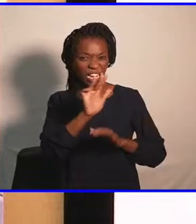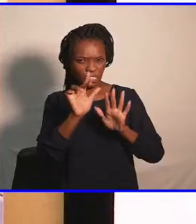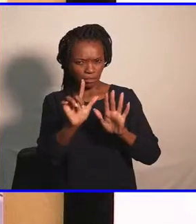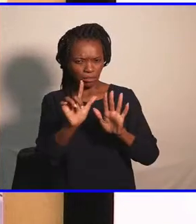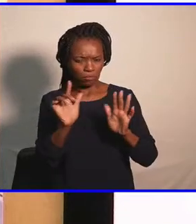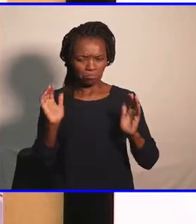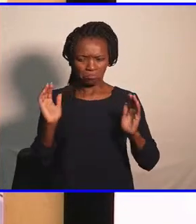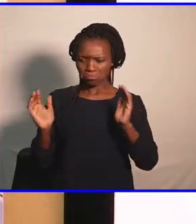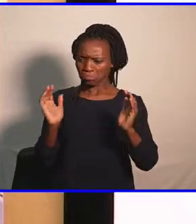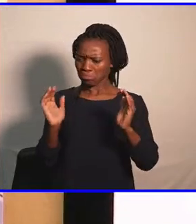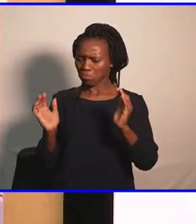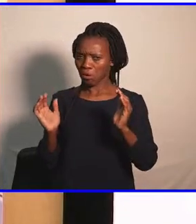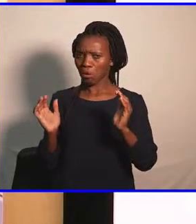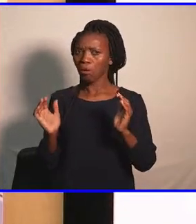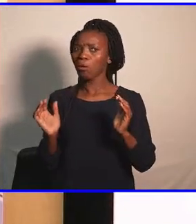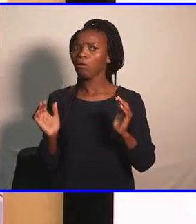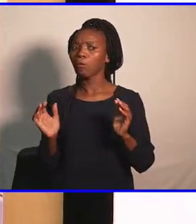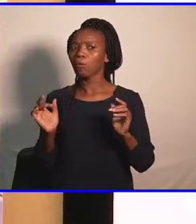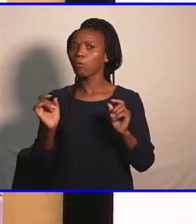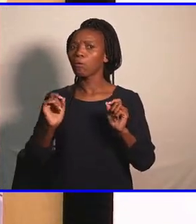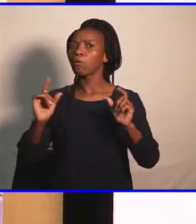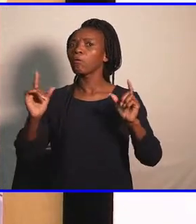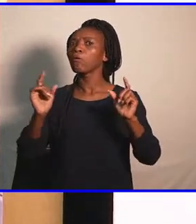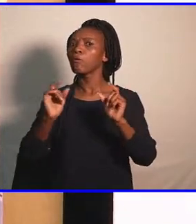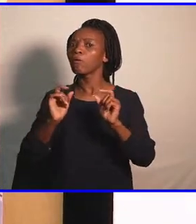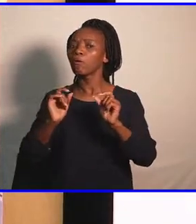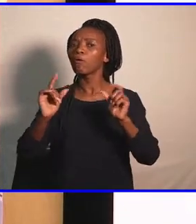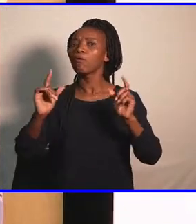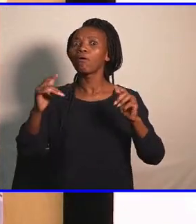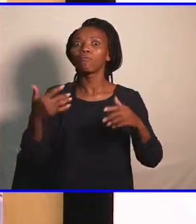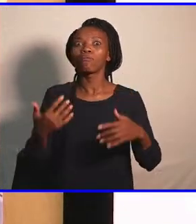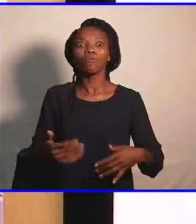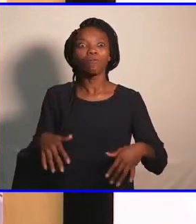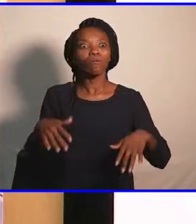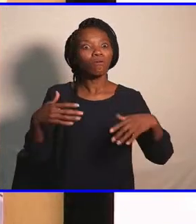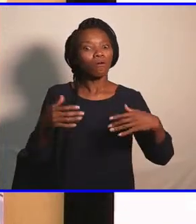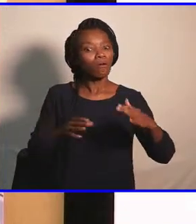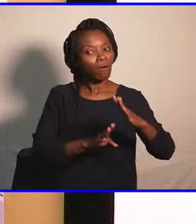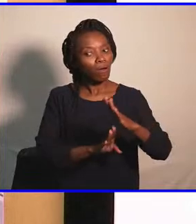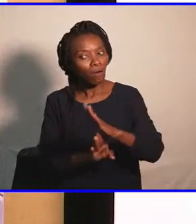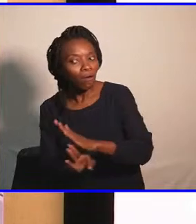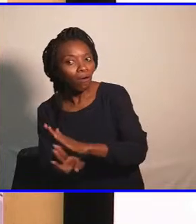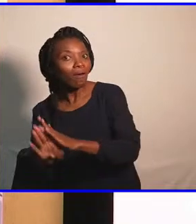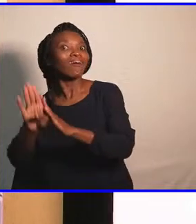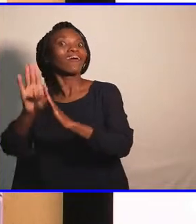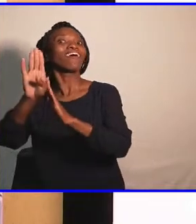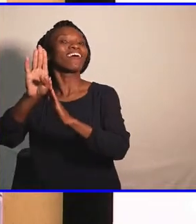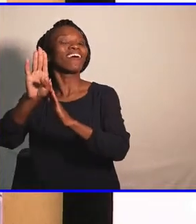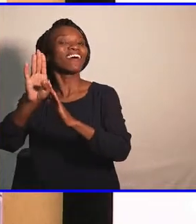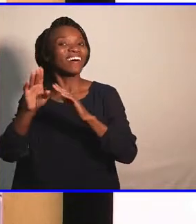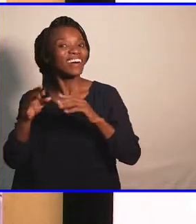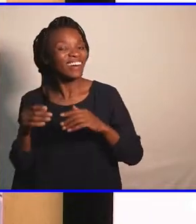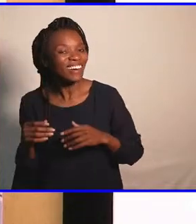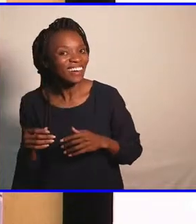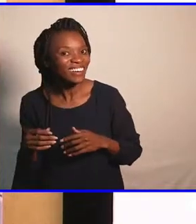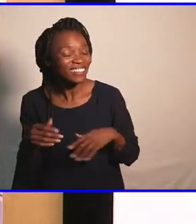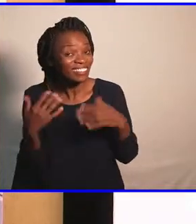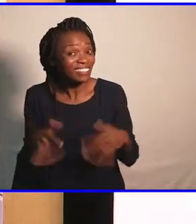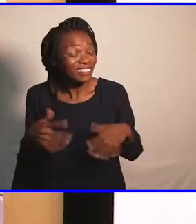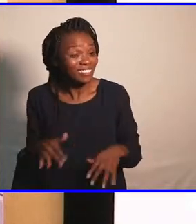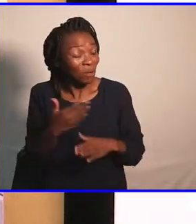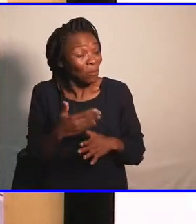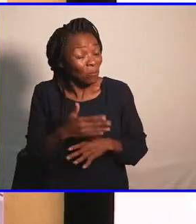becomes aware and alive to the enormously impressive work that is done by